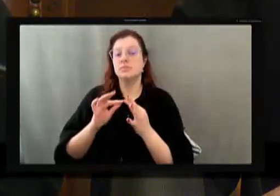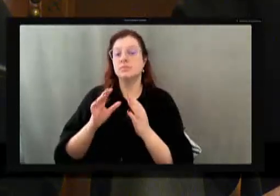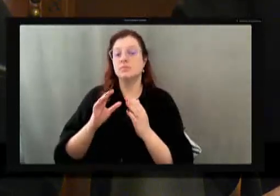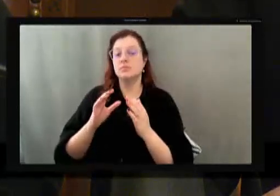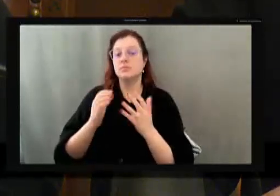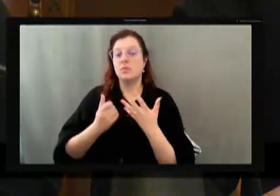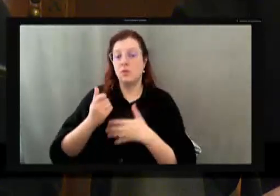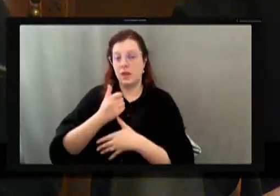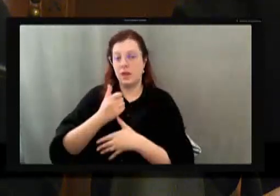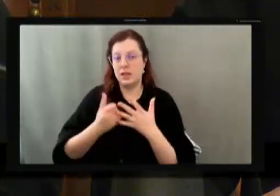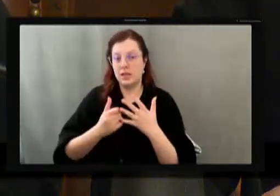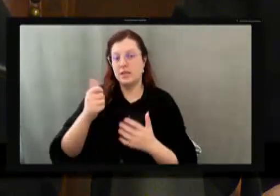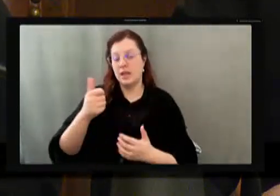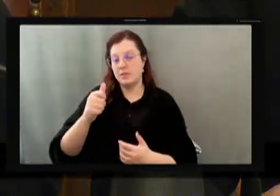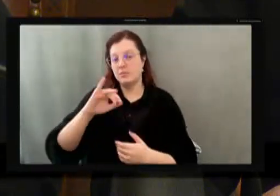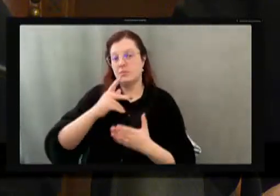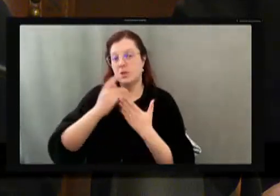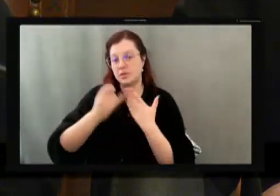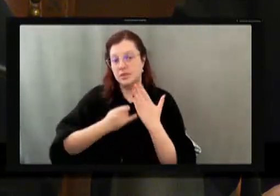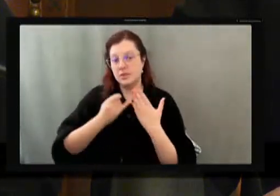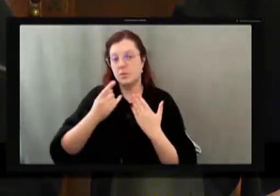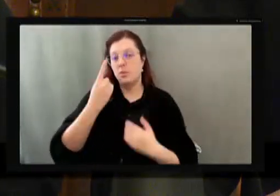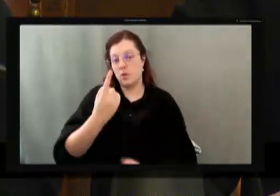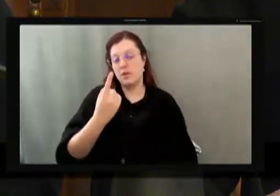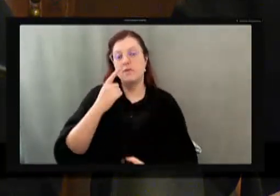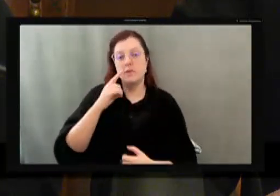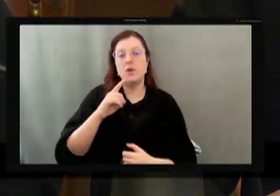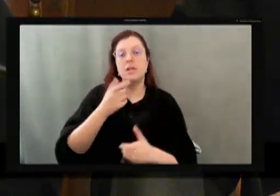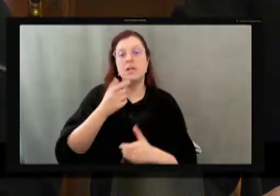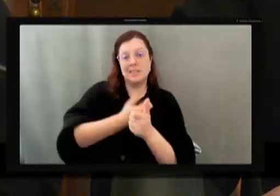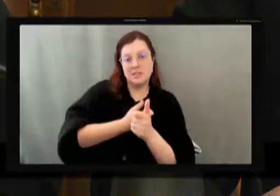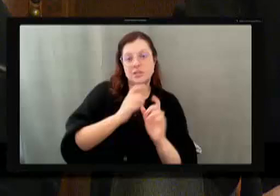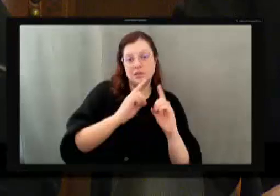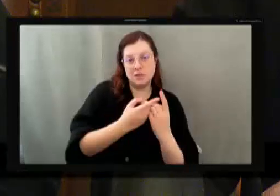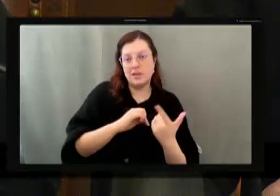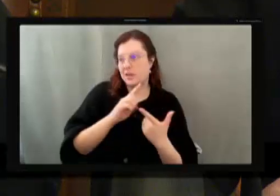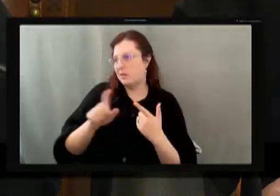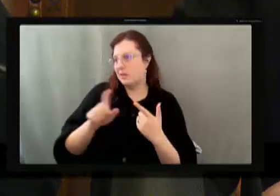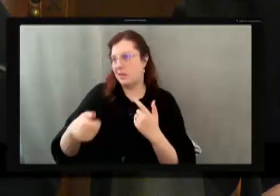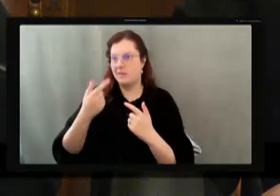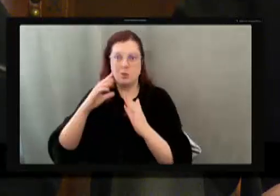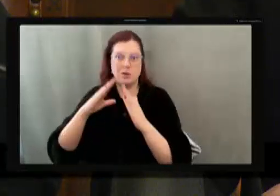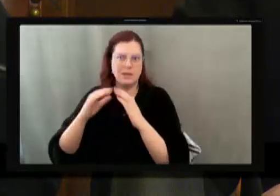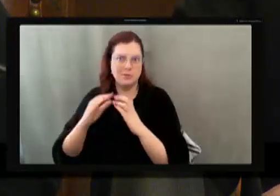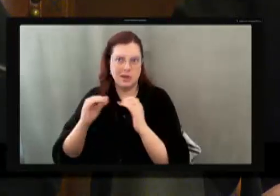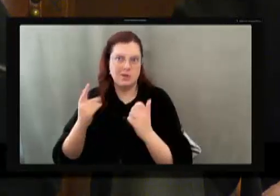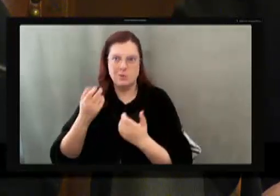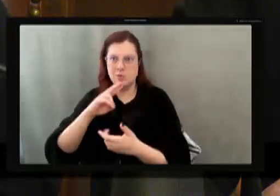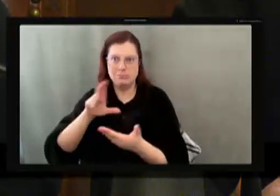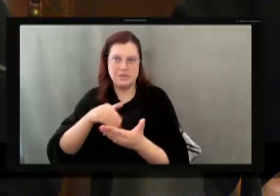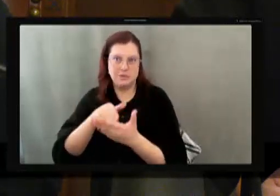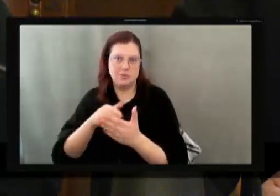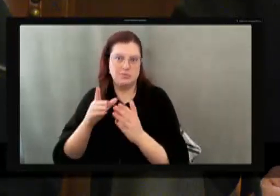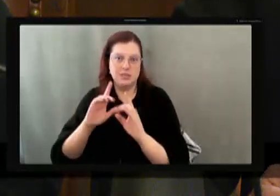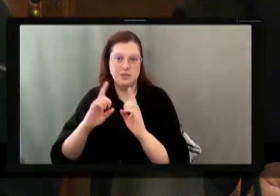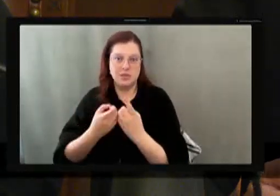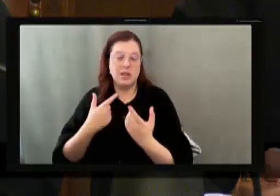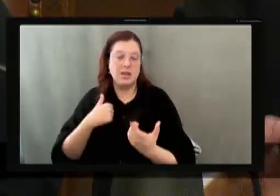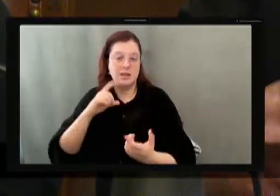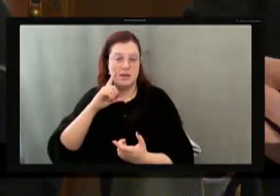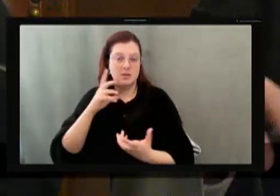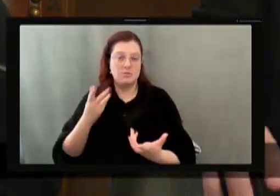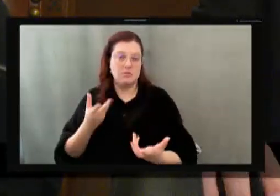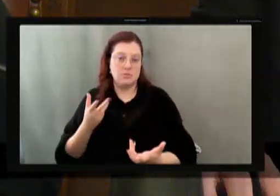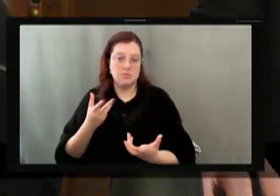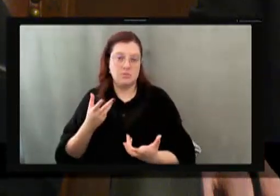could be one per district and maybe one for another one for central downtown or central district. an additional one there or something. I just think that it has to